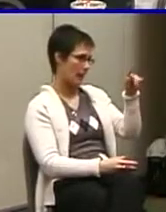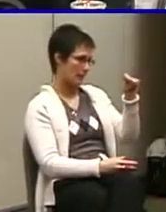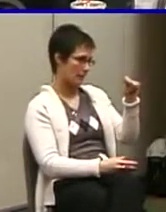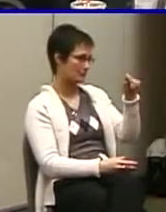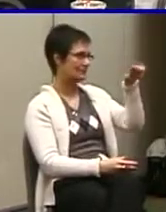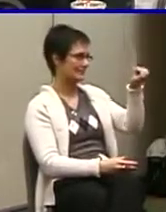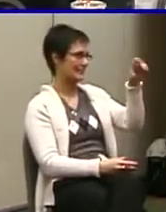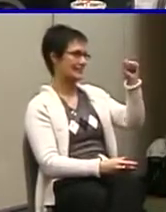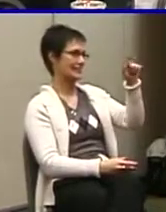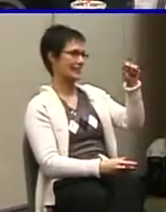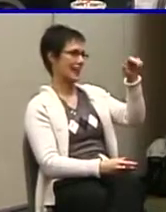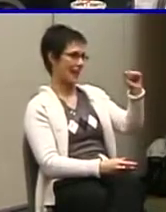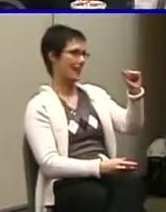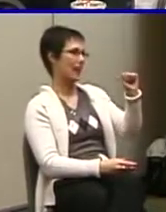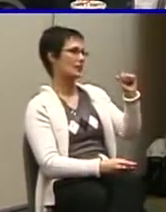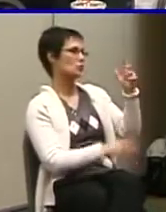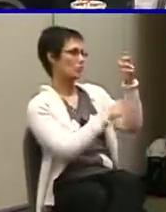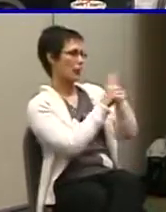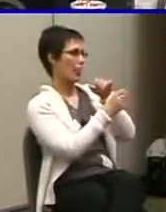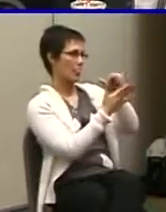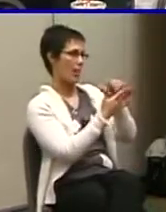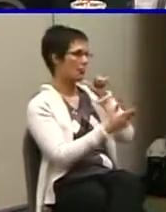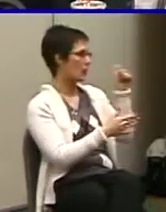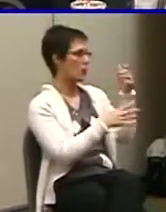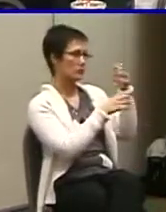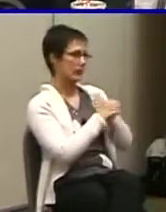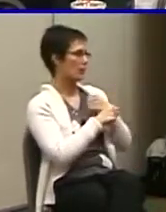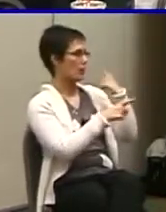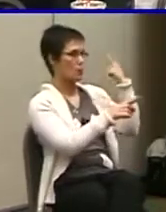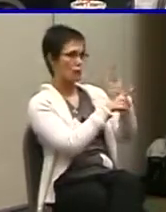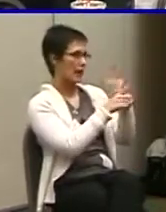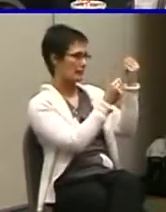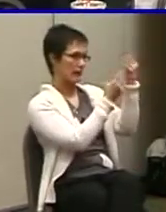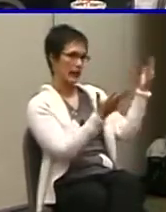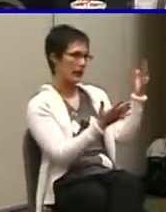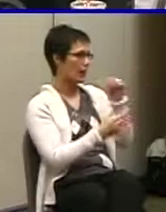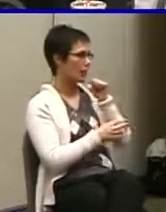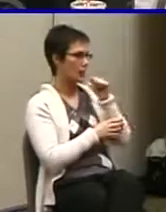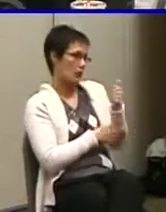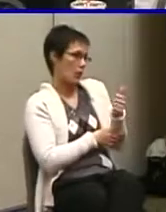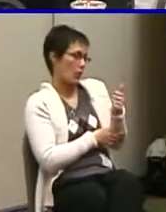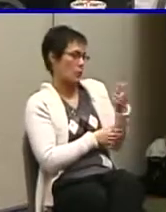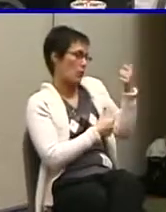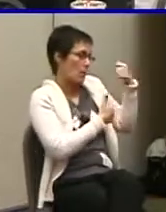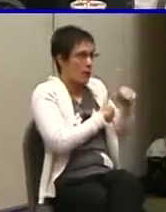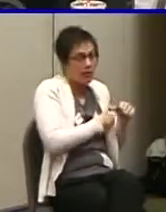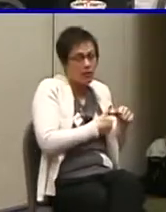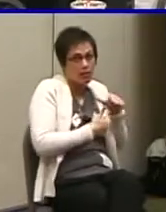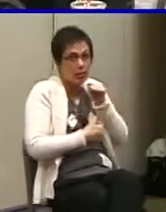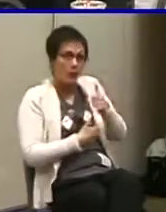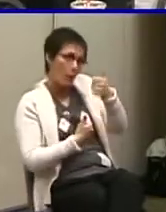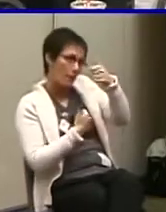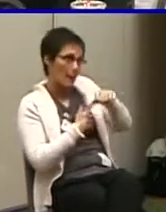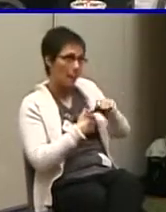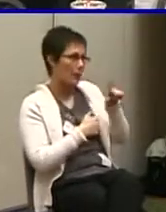sometimes they don't take that accurate data. You know, when I remember it, I remember it. When I don't, I don't. Mm-hmm.